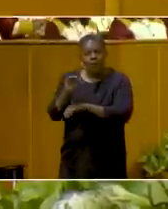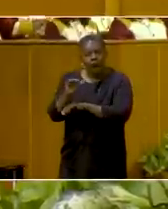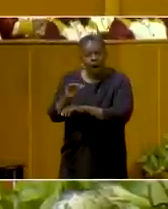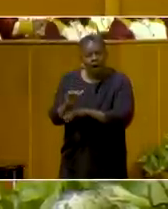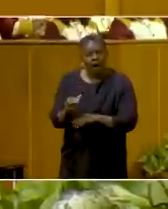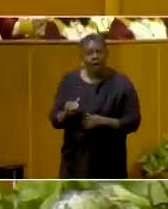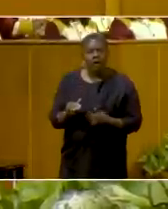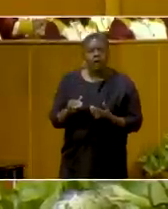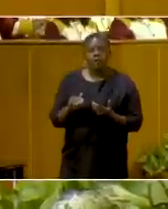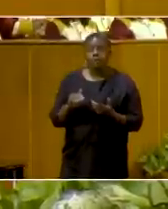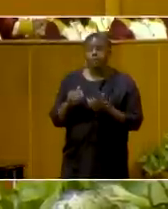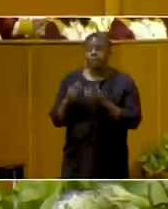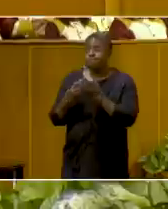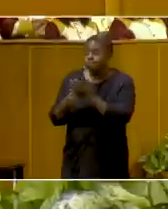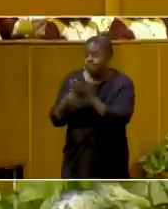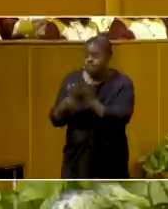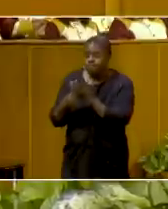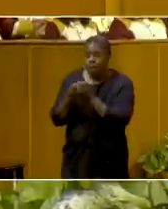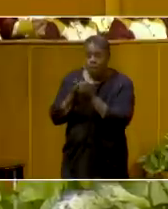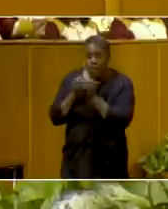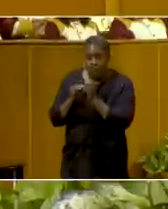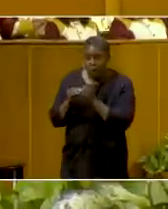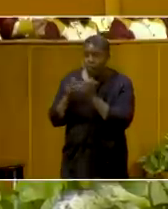We talked some more, and she began to share with me